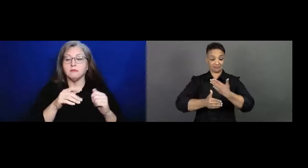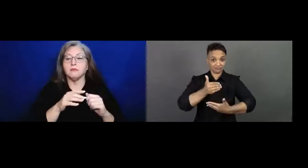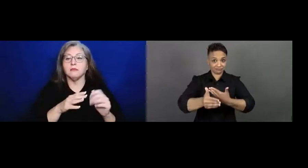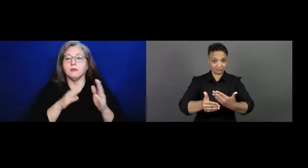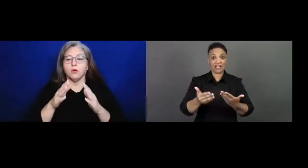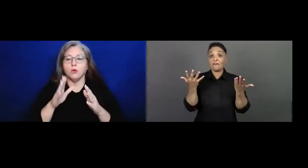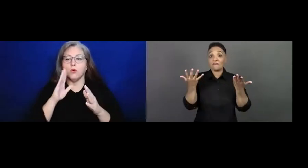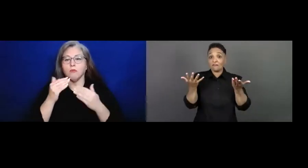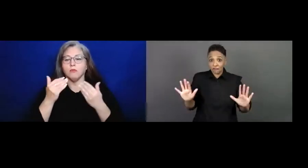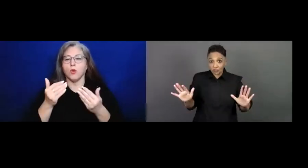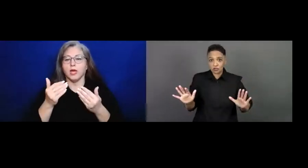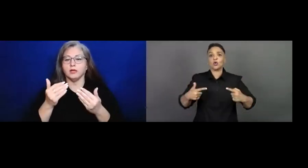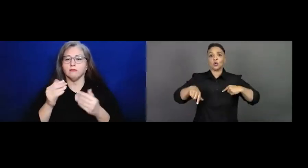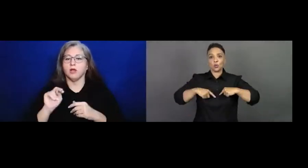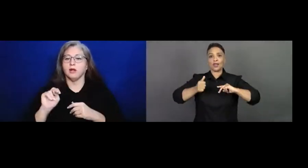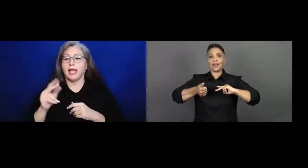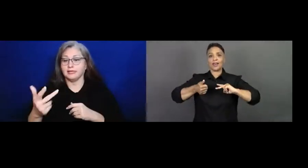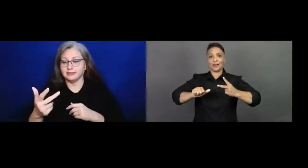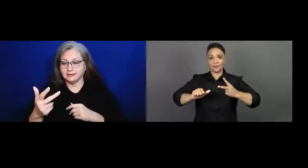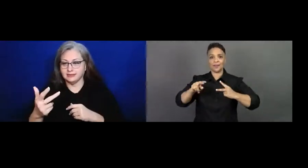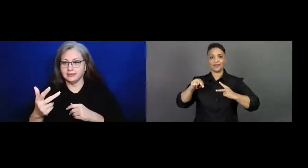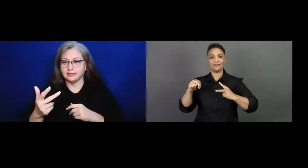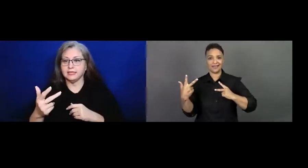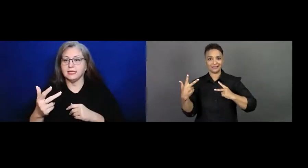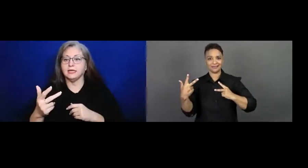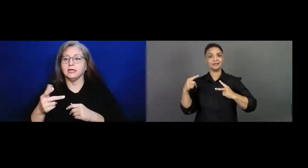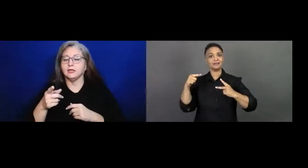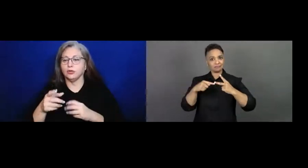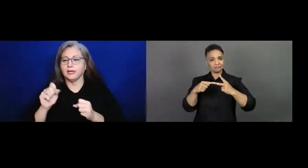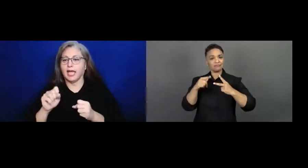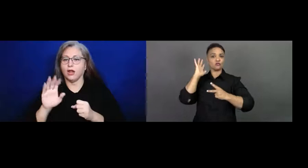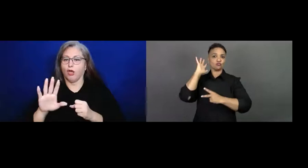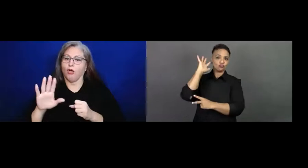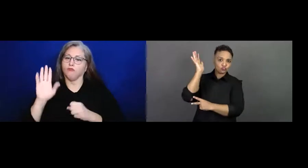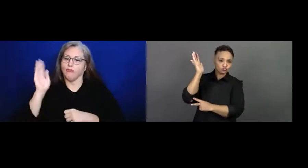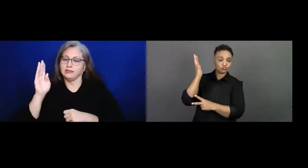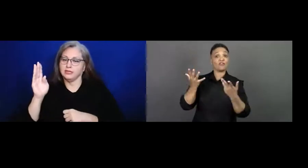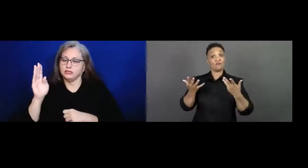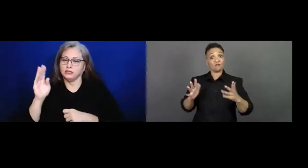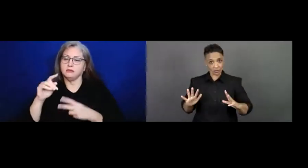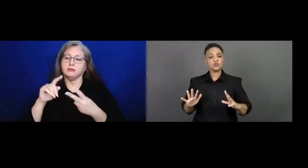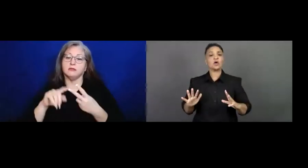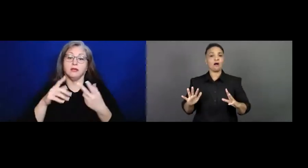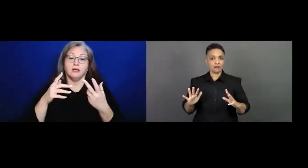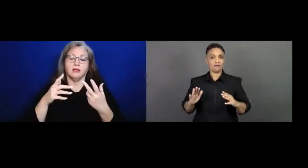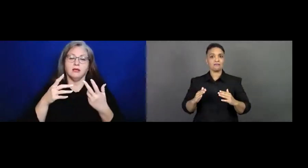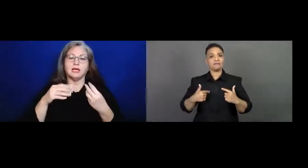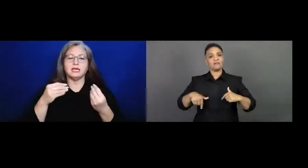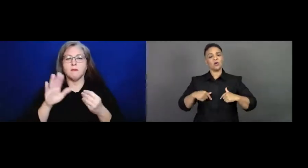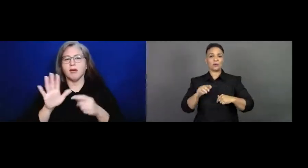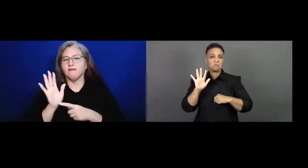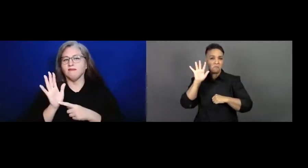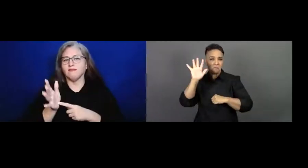go on to Nancy Roque also to do her presentation. And then we'll just allow 5 minutes